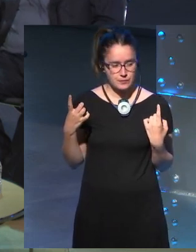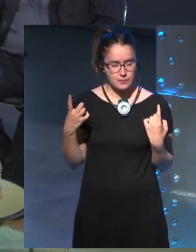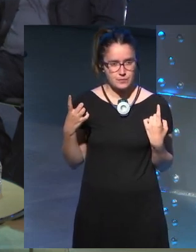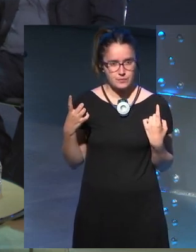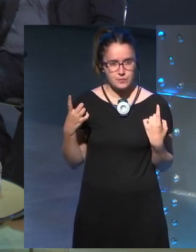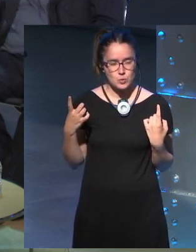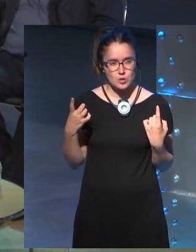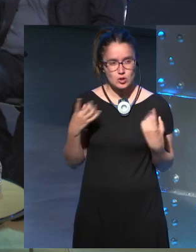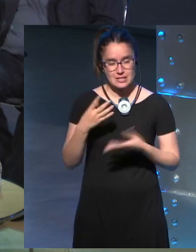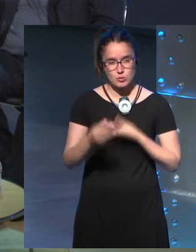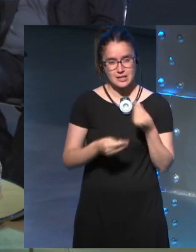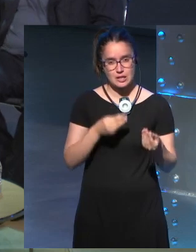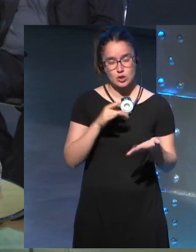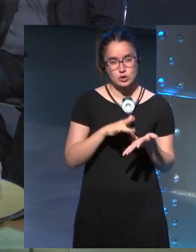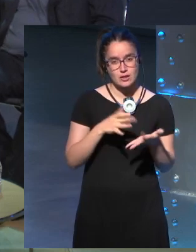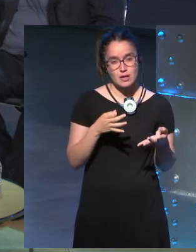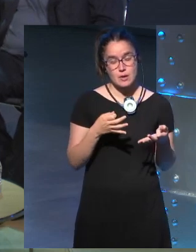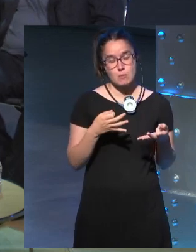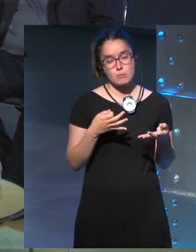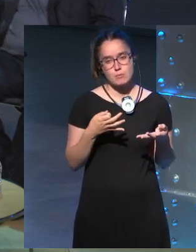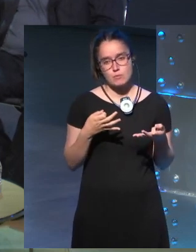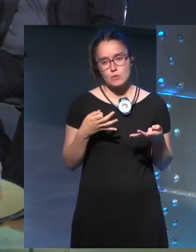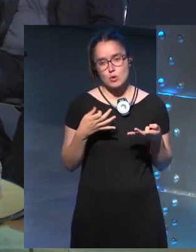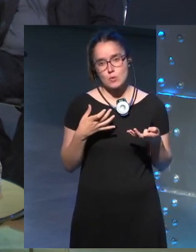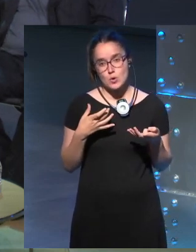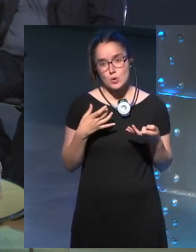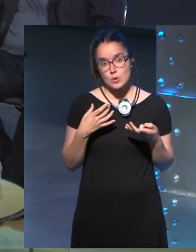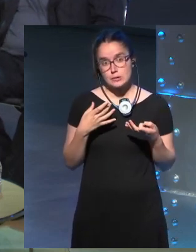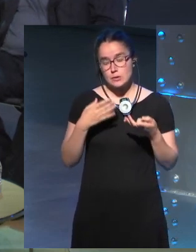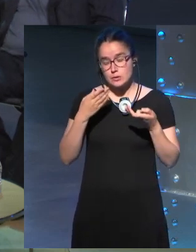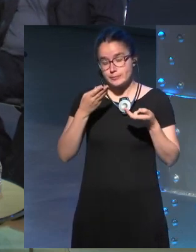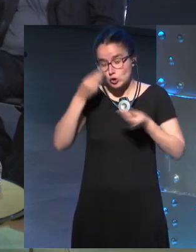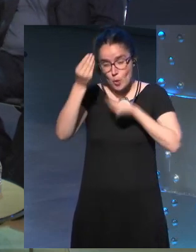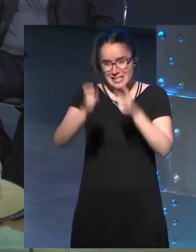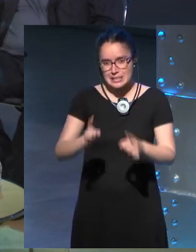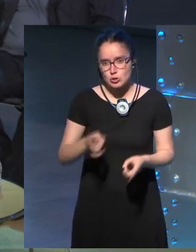trawler, they hope to catch fish.